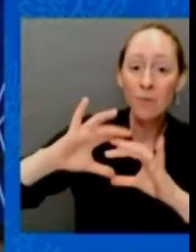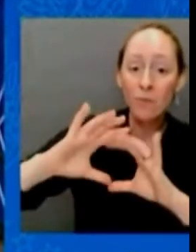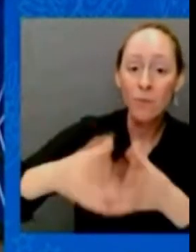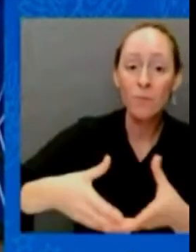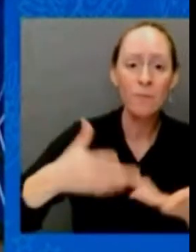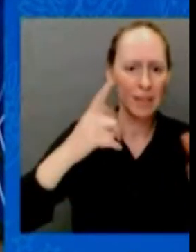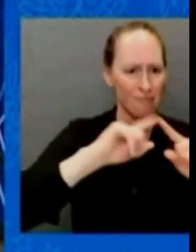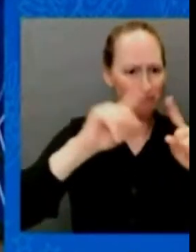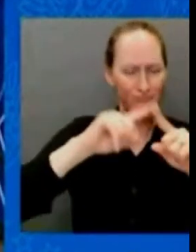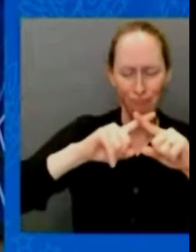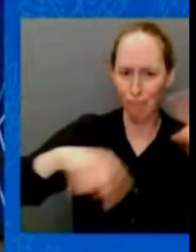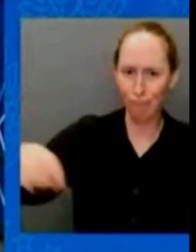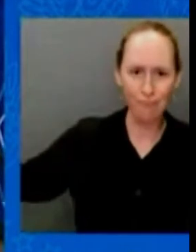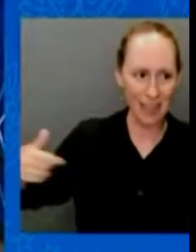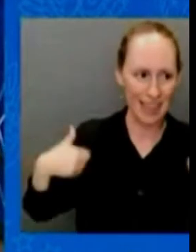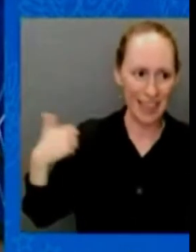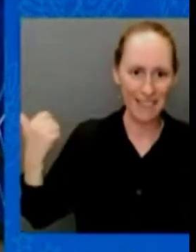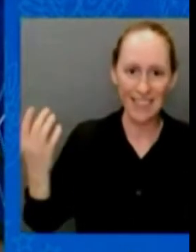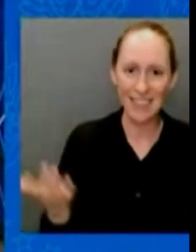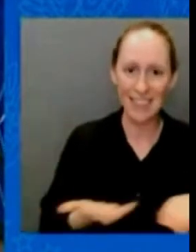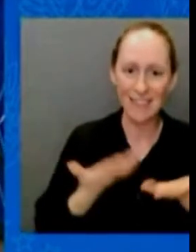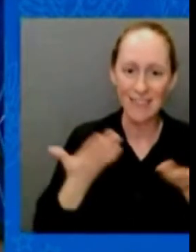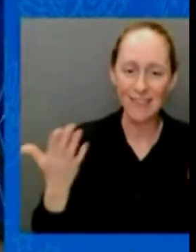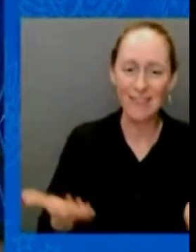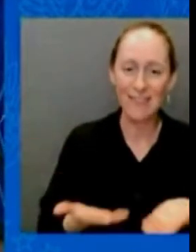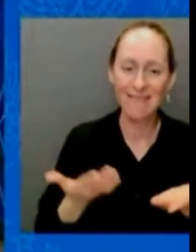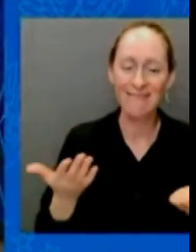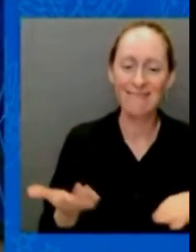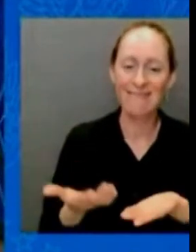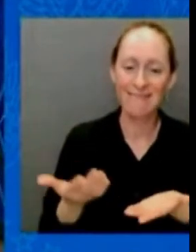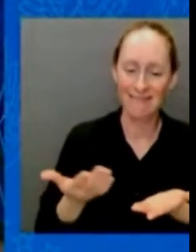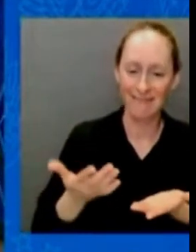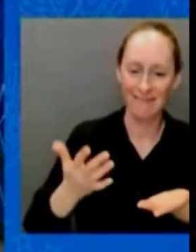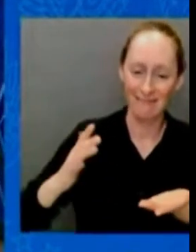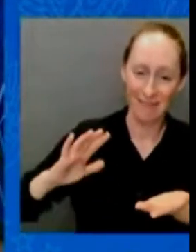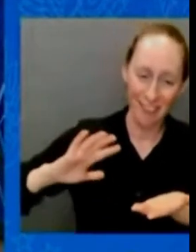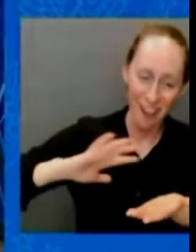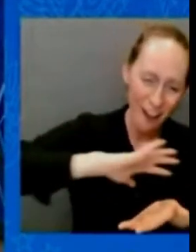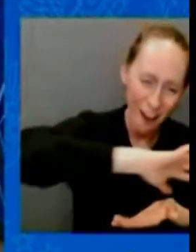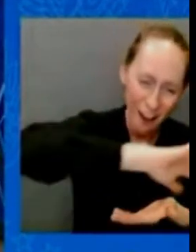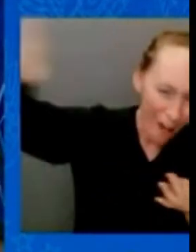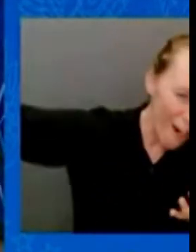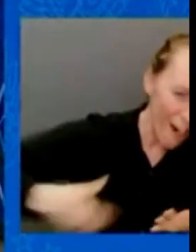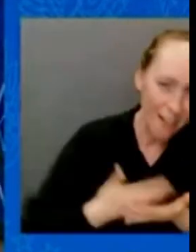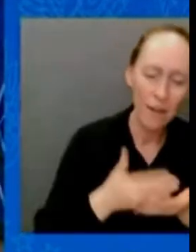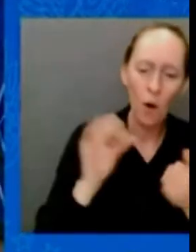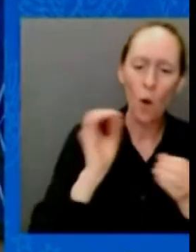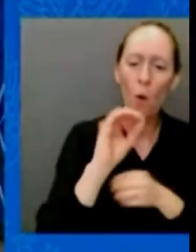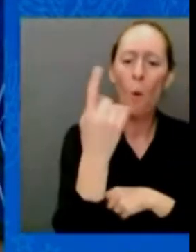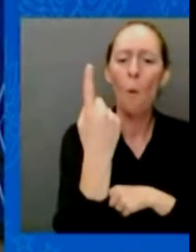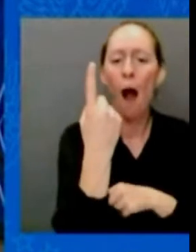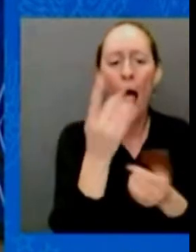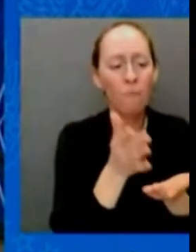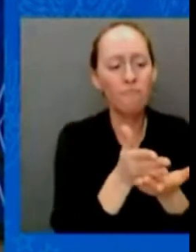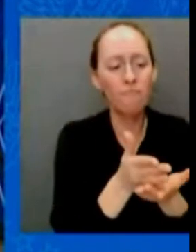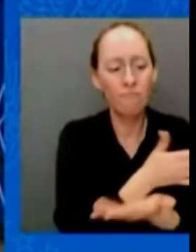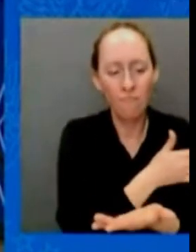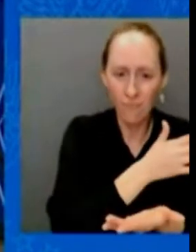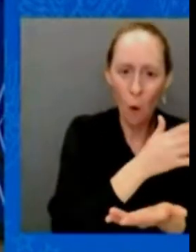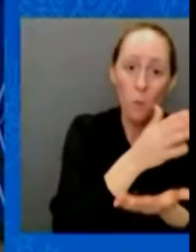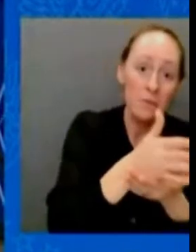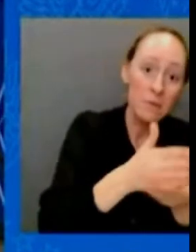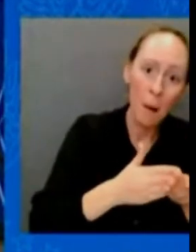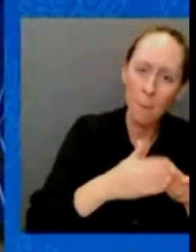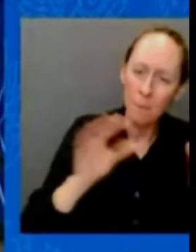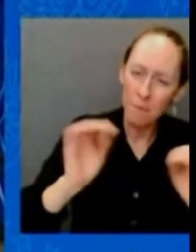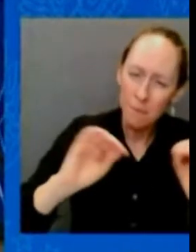New York, not just some, but all, will benefit. That's how the bill was written. That's how the plan was written.